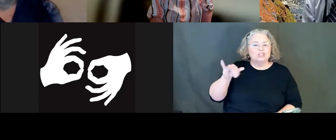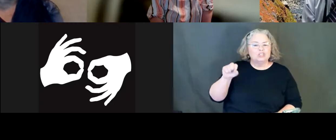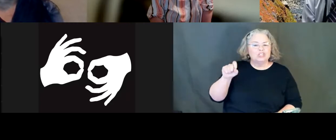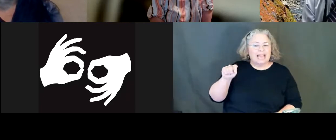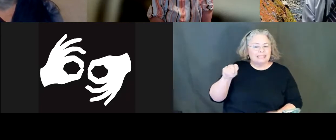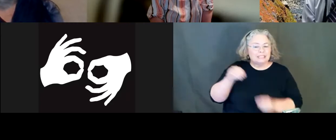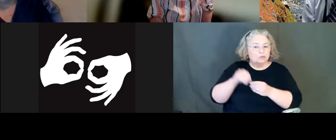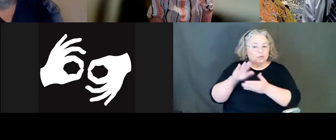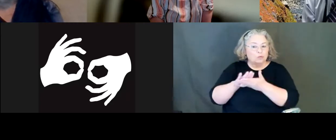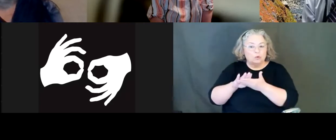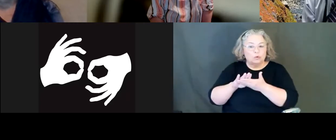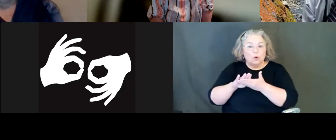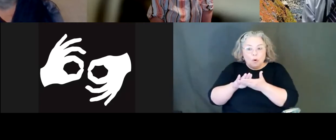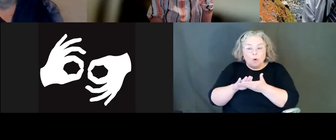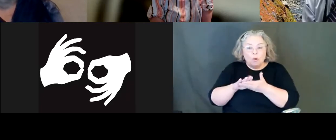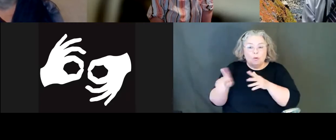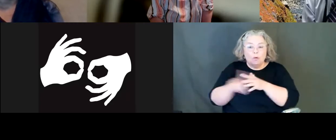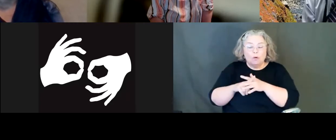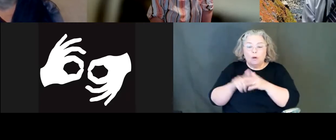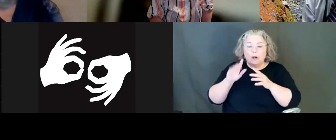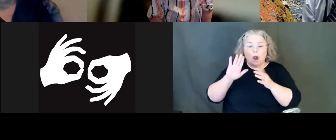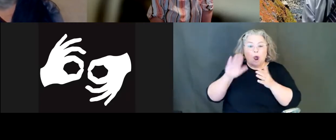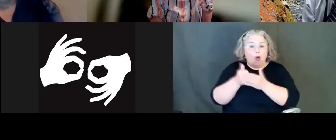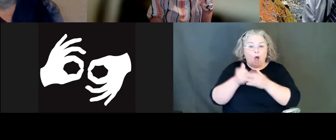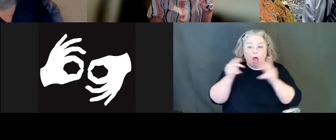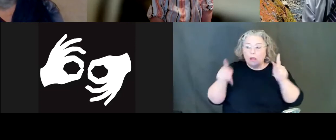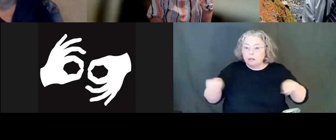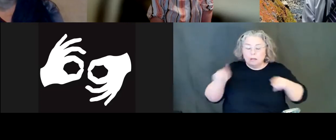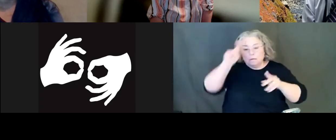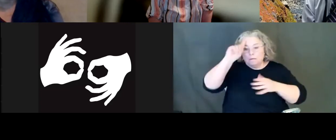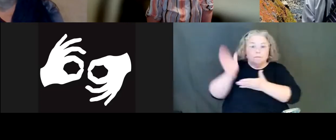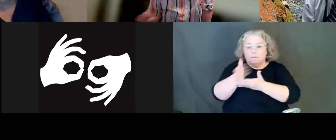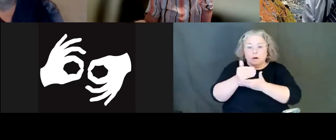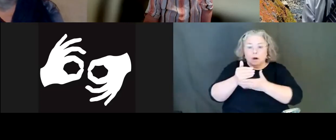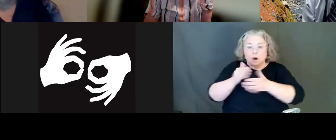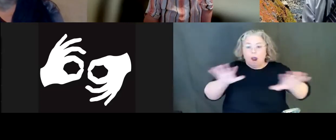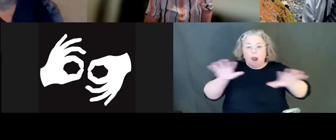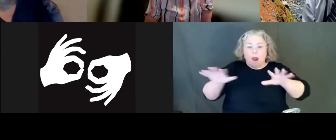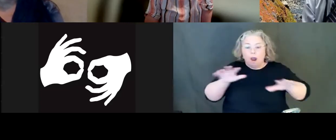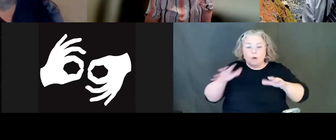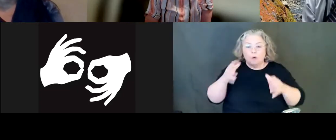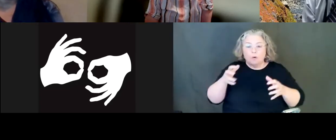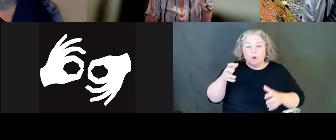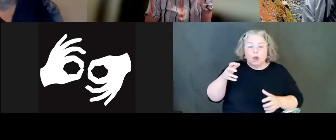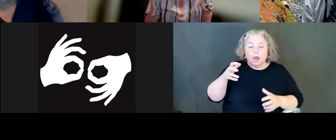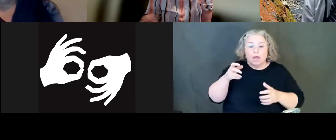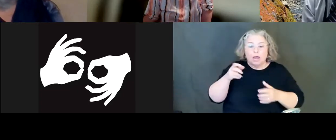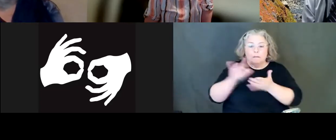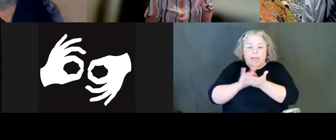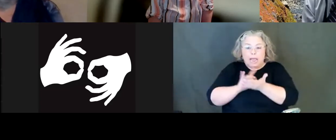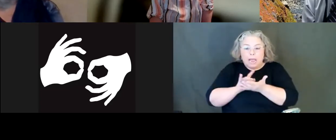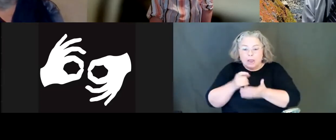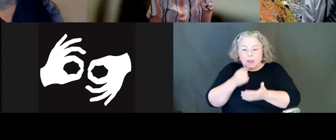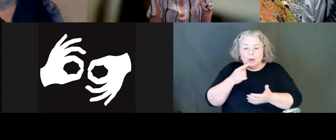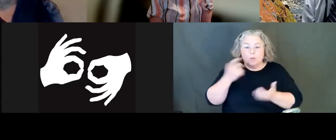how everyone would be flipping out, and everyone would want prophylaxis, and everyone would want